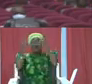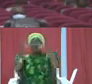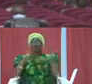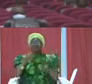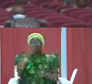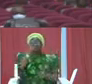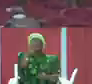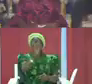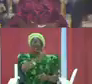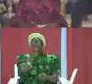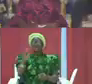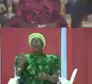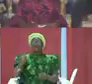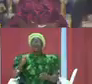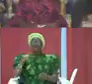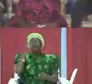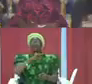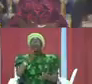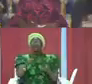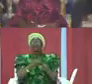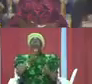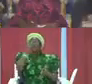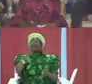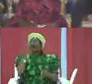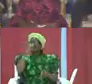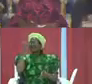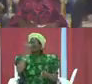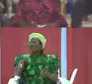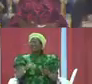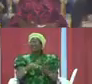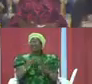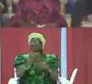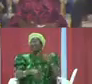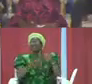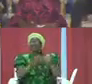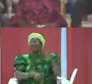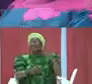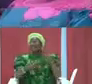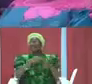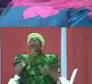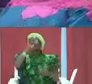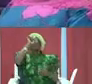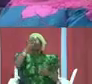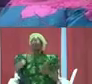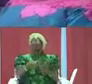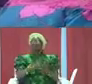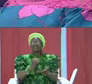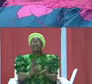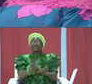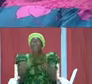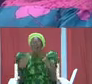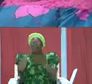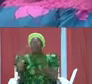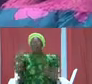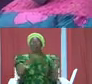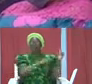Wherefore, whosoever shall eat this bread and drink this cup of the